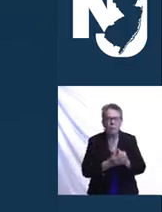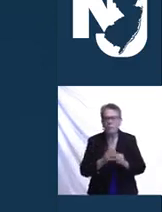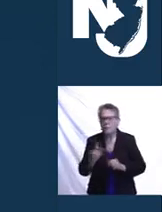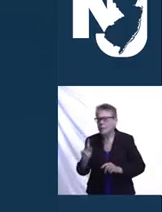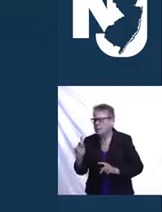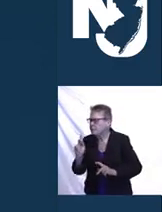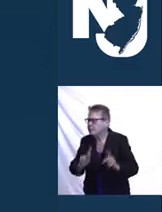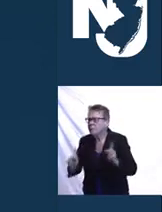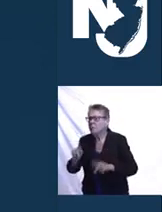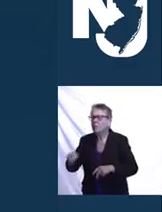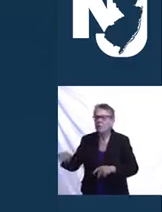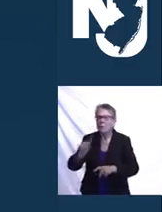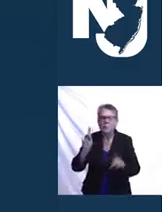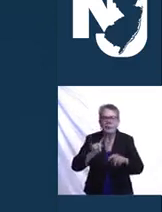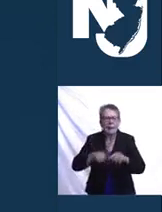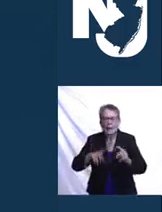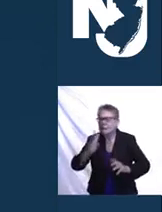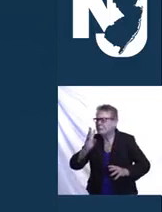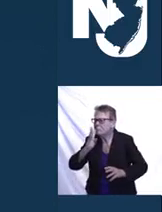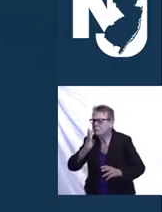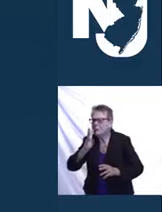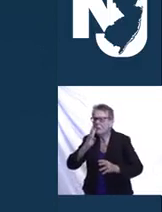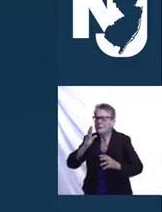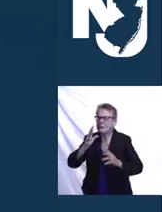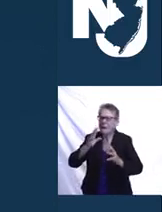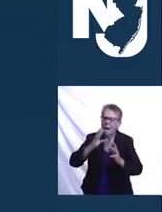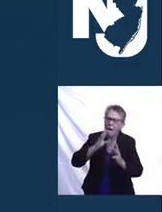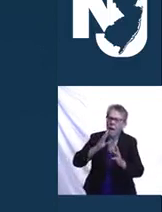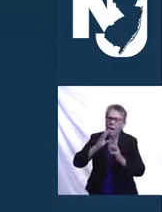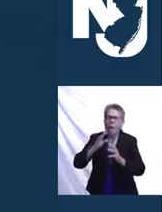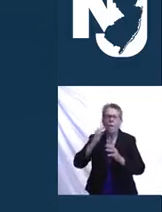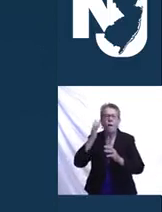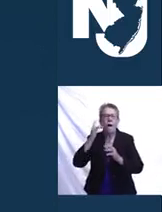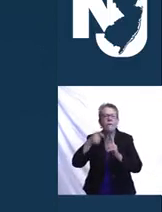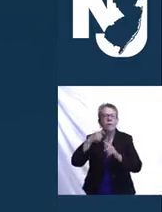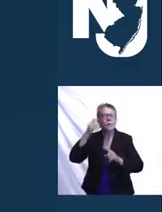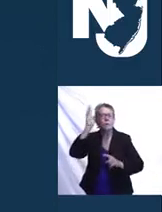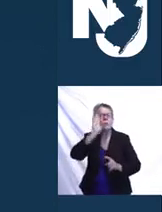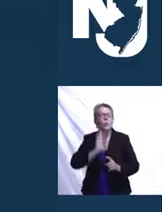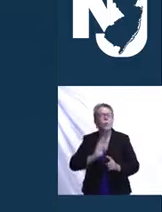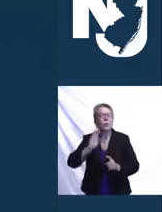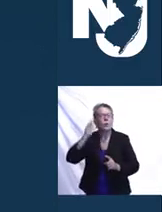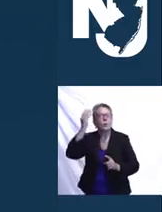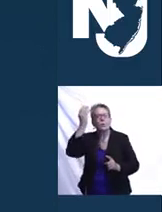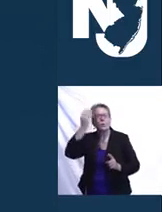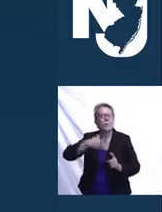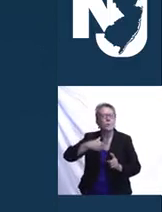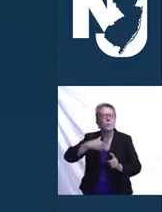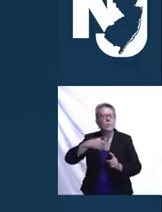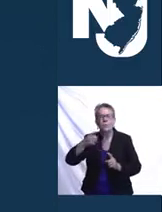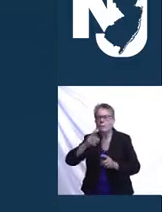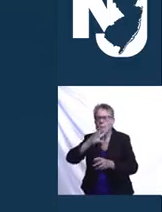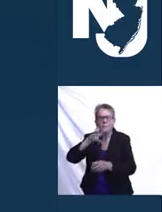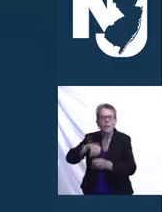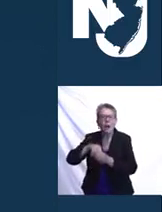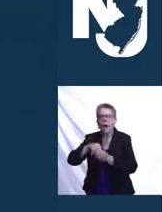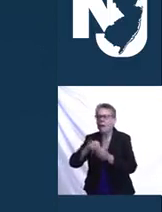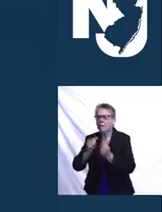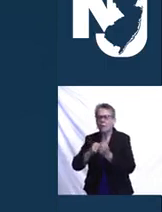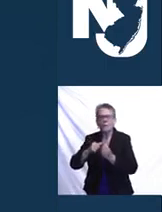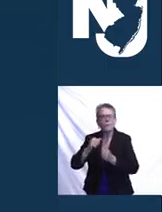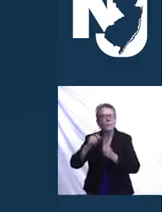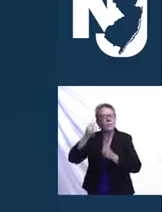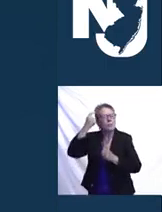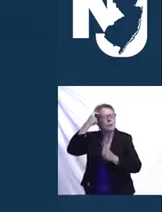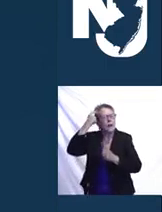stroke survivors, and he served on the board of the Brain Injury Association of New Jersey. And sadly, David was